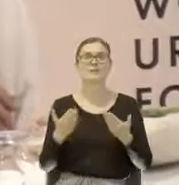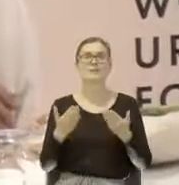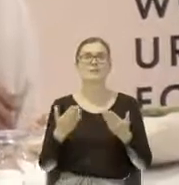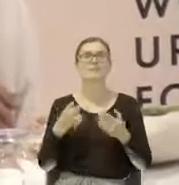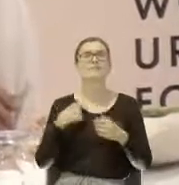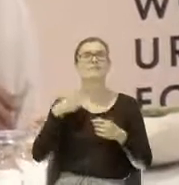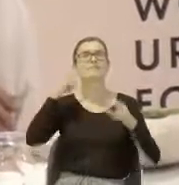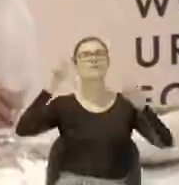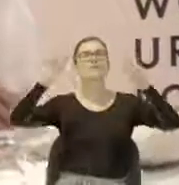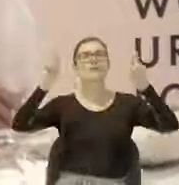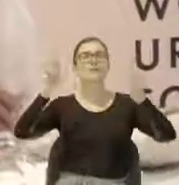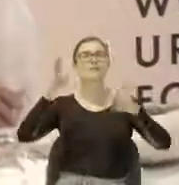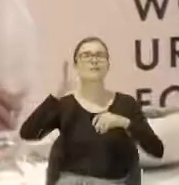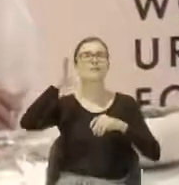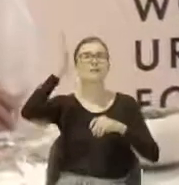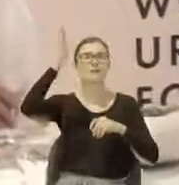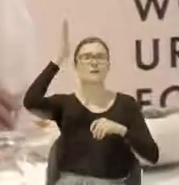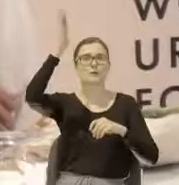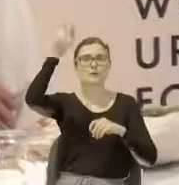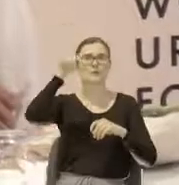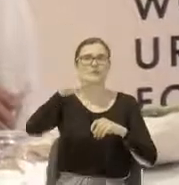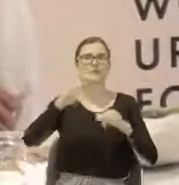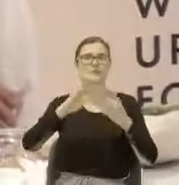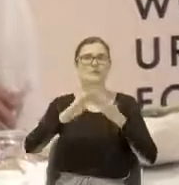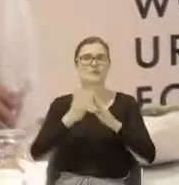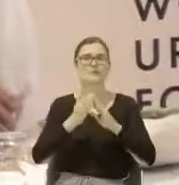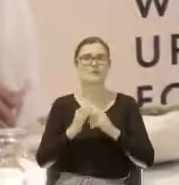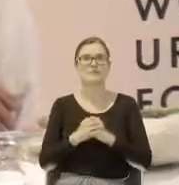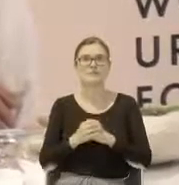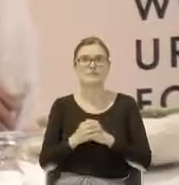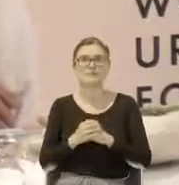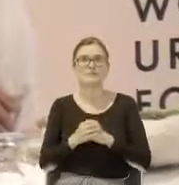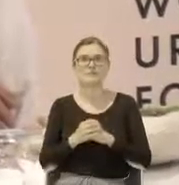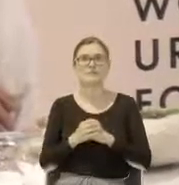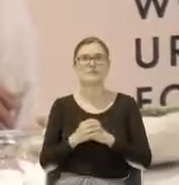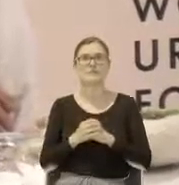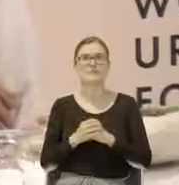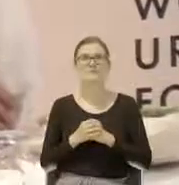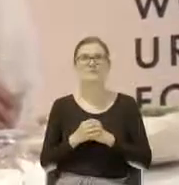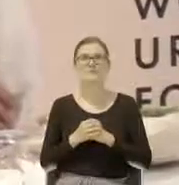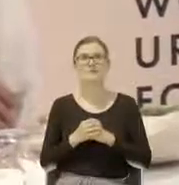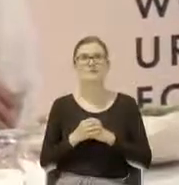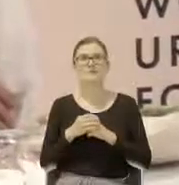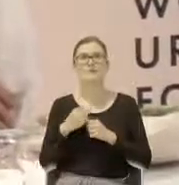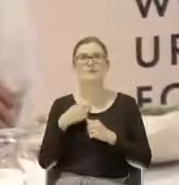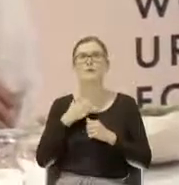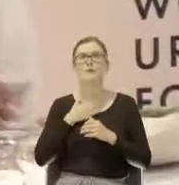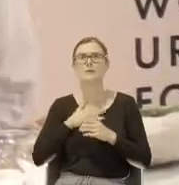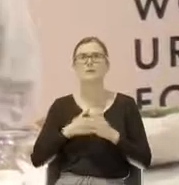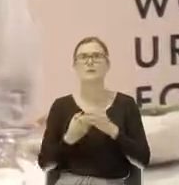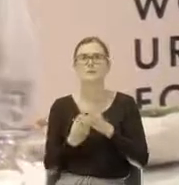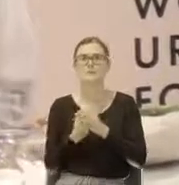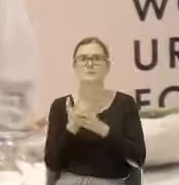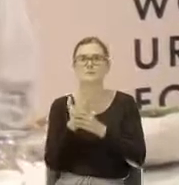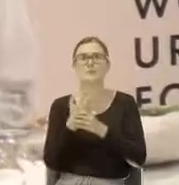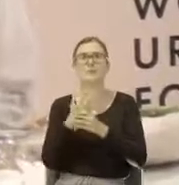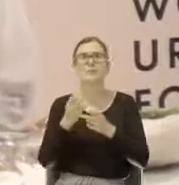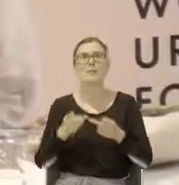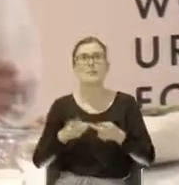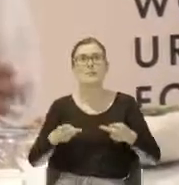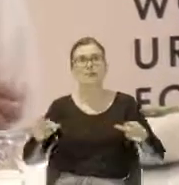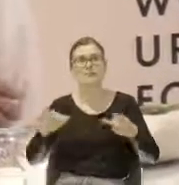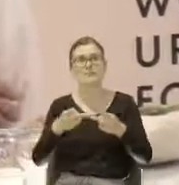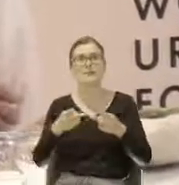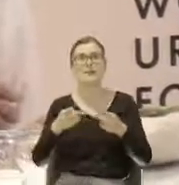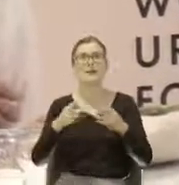Sharif and Volker Turk and others to open up that space to include the Global Task Force on Local and Regional Governments. So rather than have an internal meeting